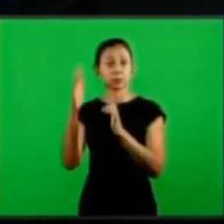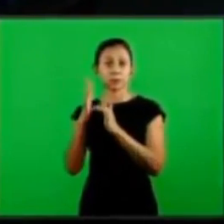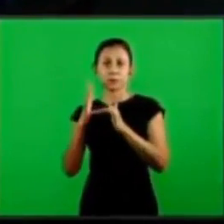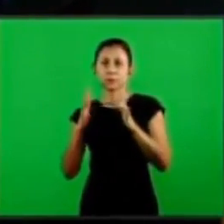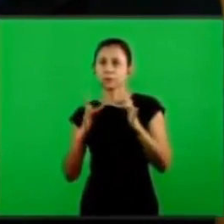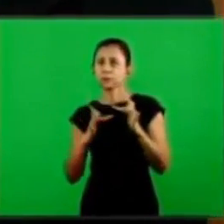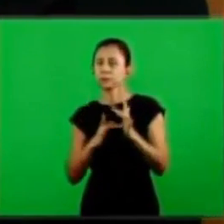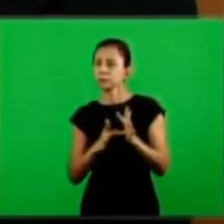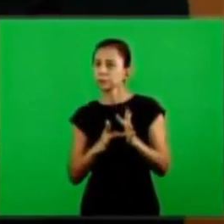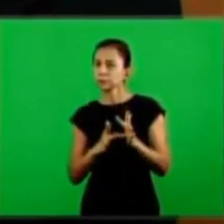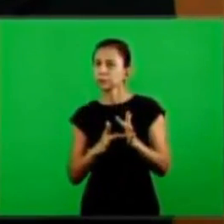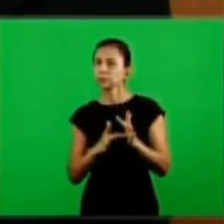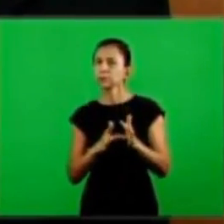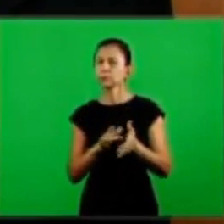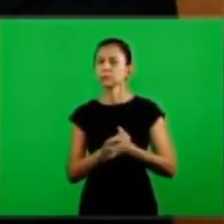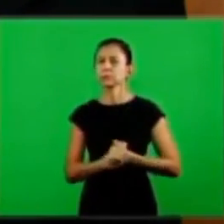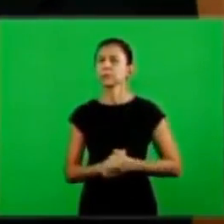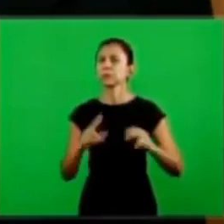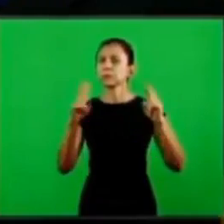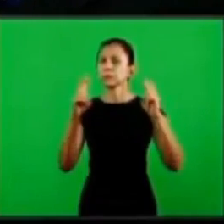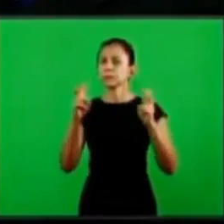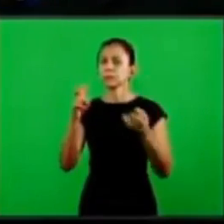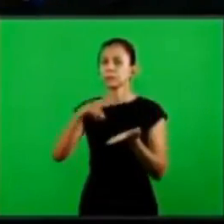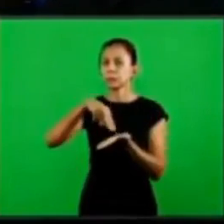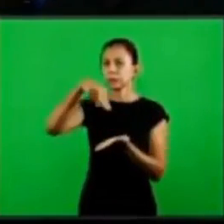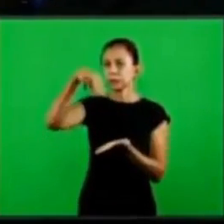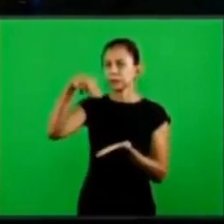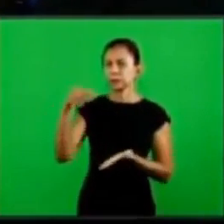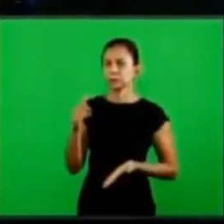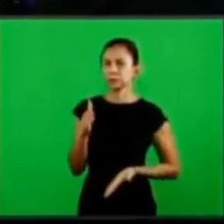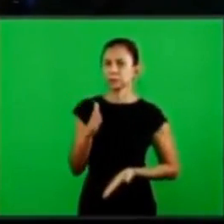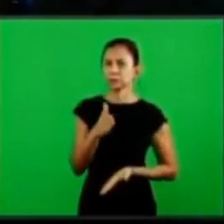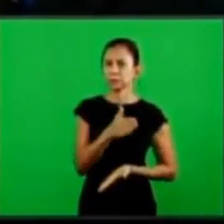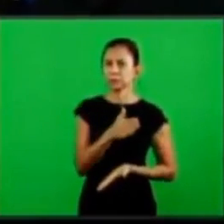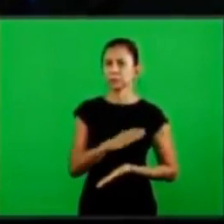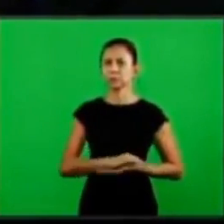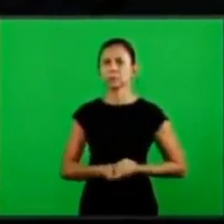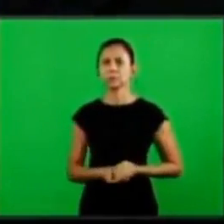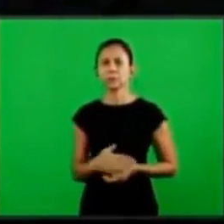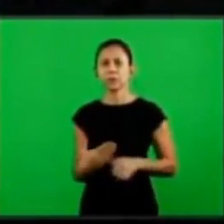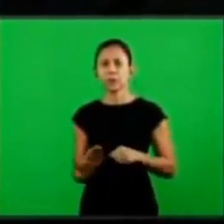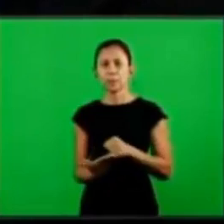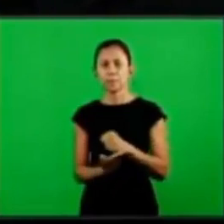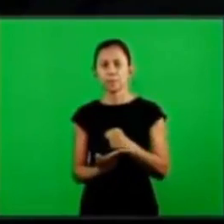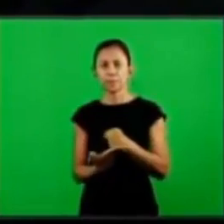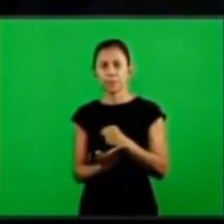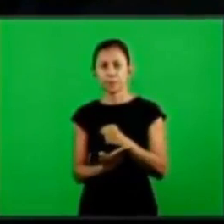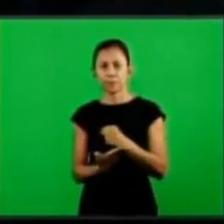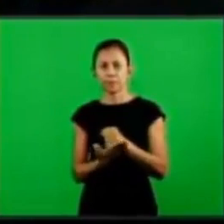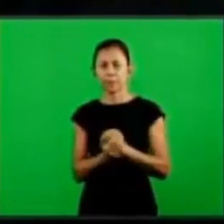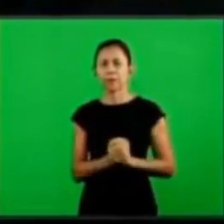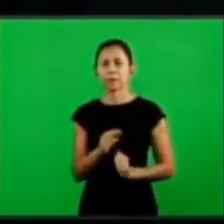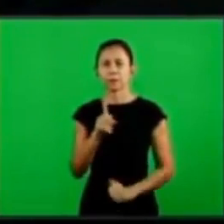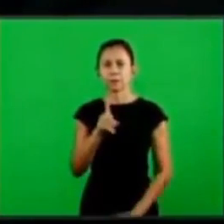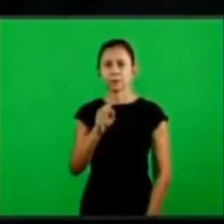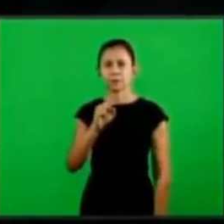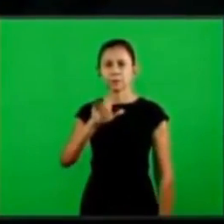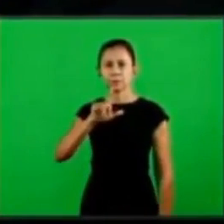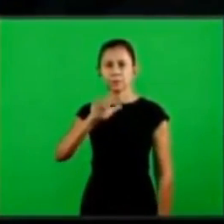as we mentioned, death and resurrection of Jesus. So the question will be on resurrection